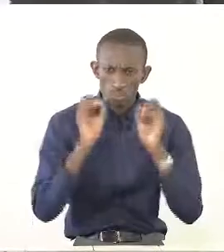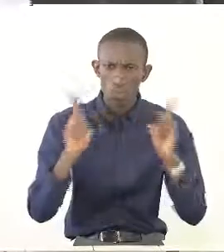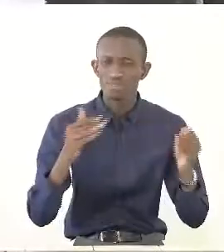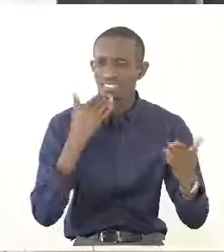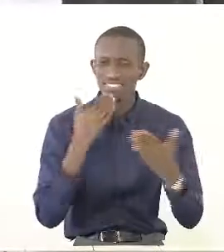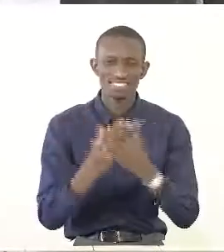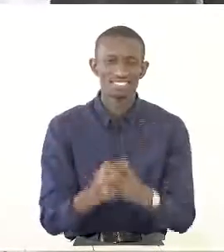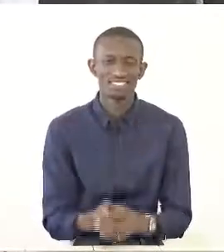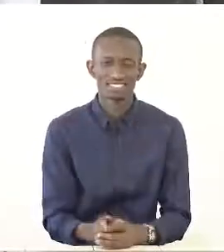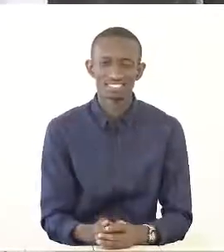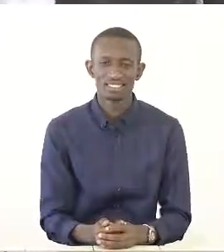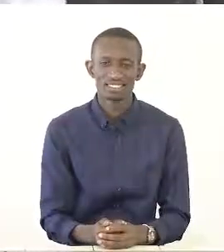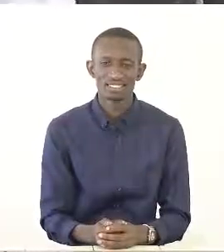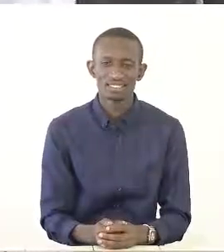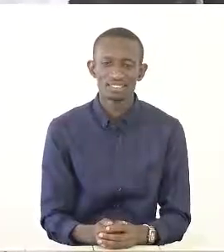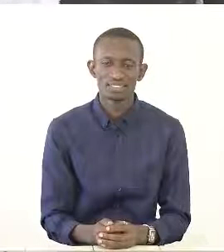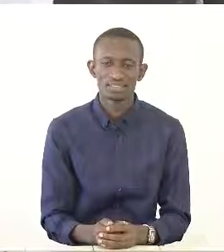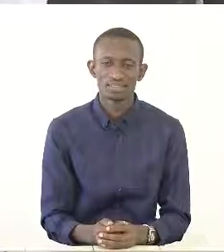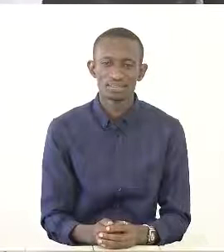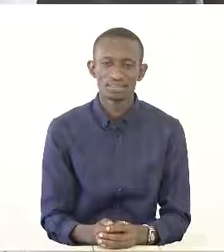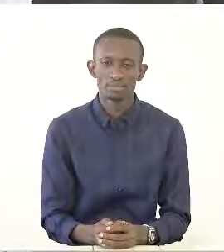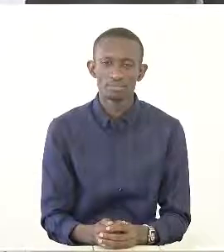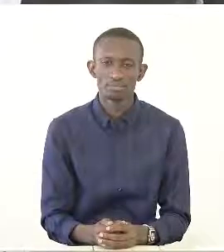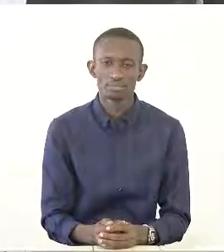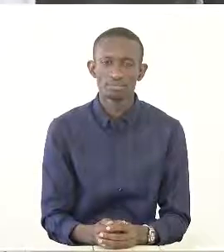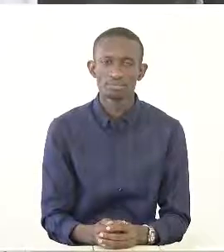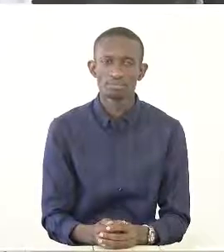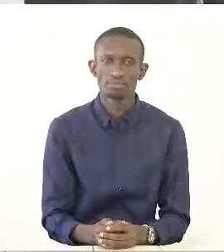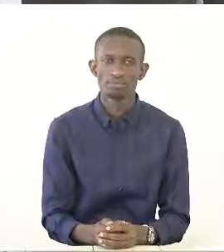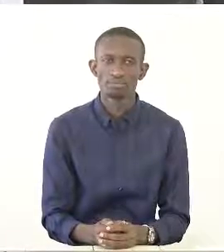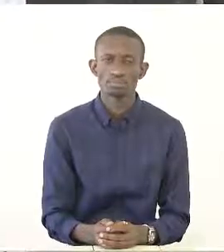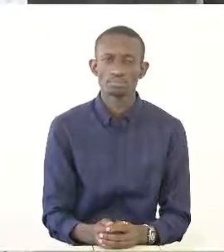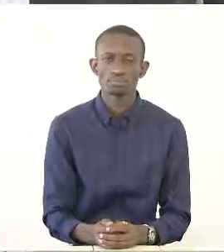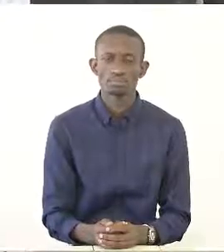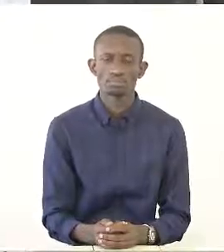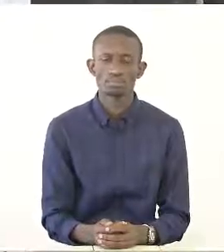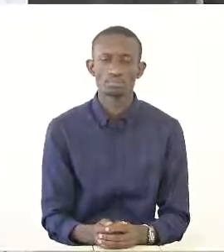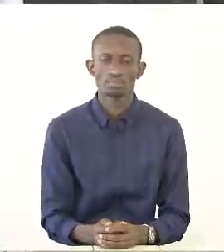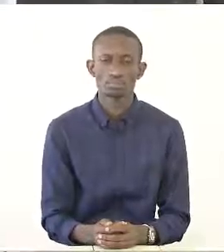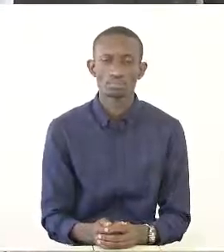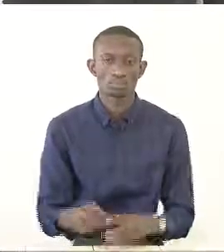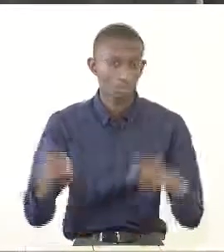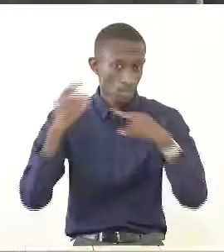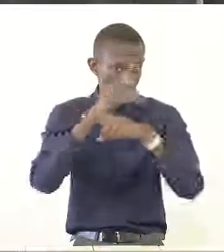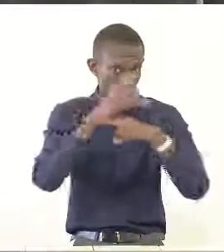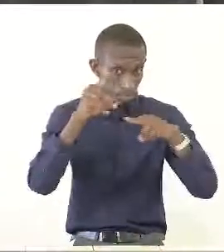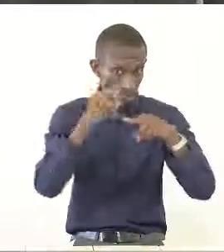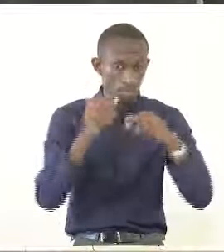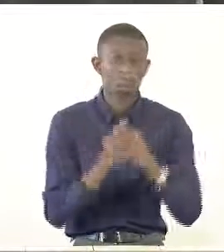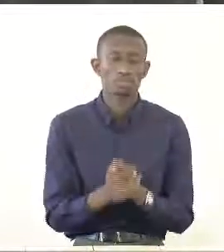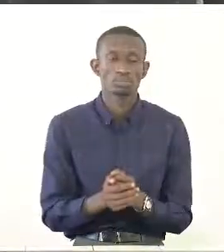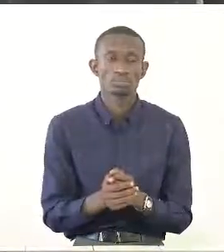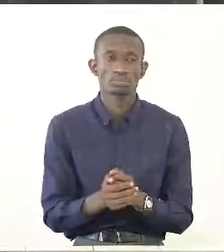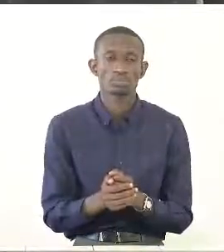you. So, as the numerator is the derivative of the denominator, and you have seen